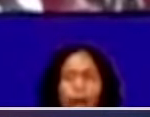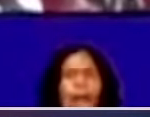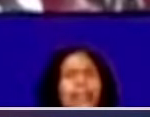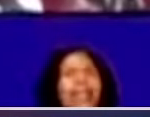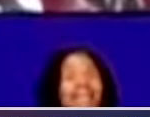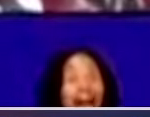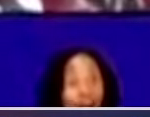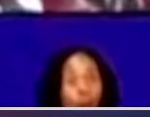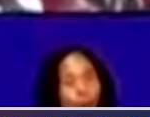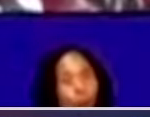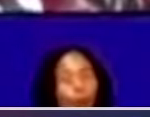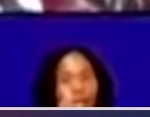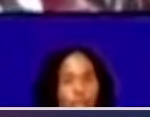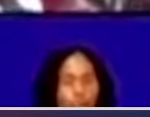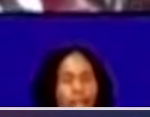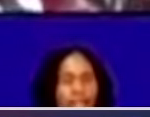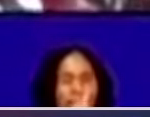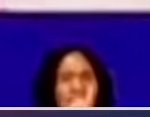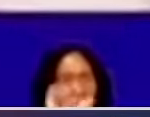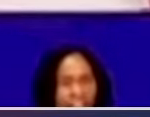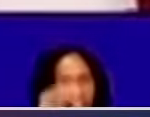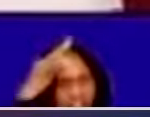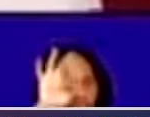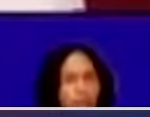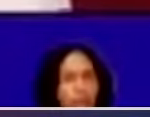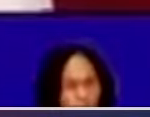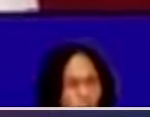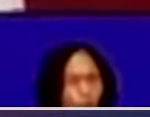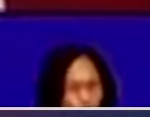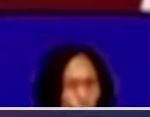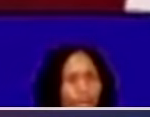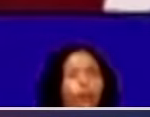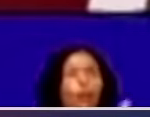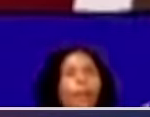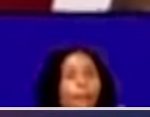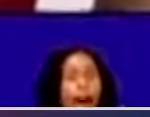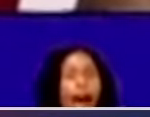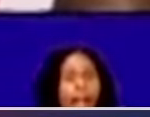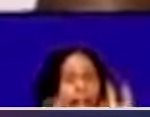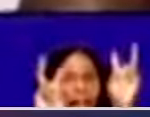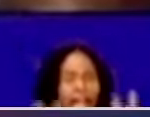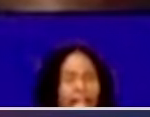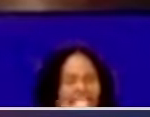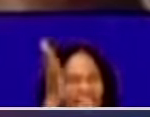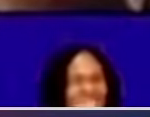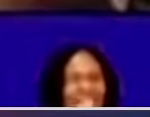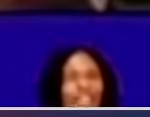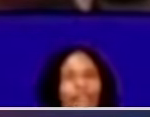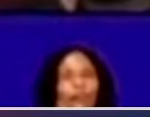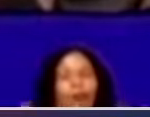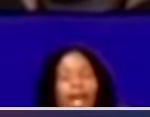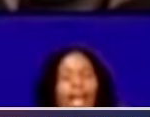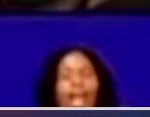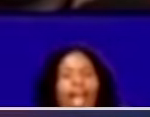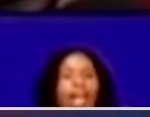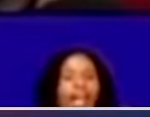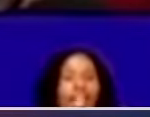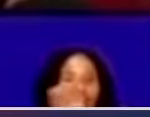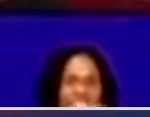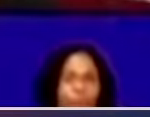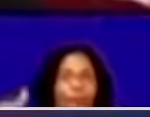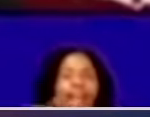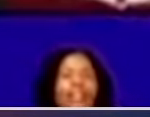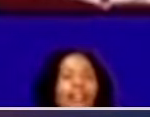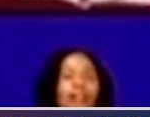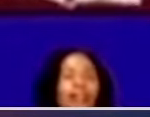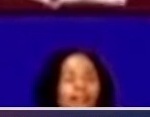we speak, DA governments stand ready to buy their power directly from independent power producers.